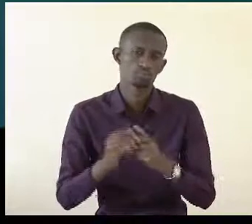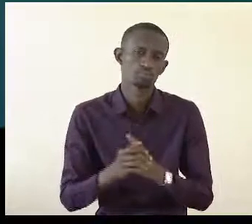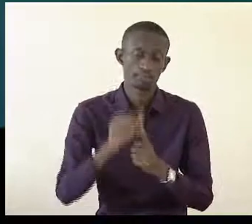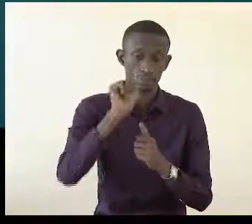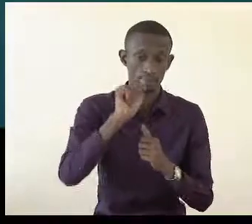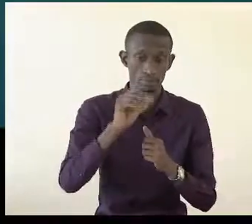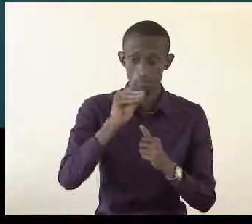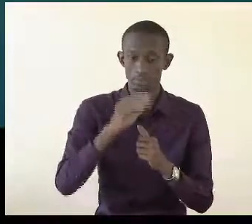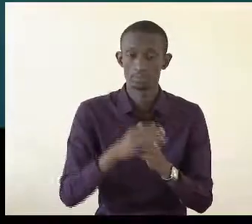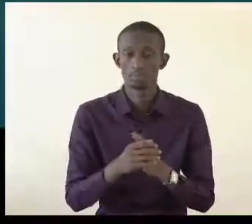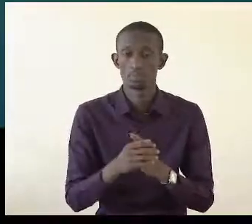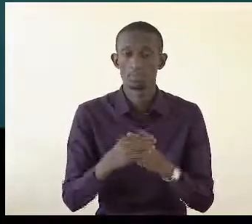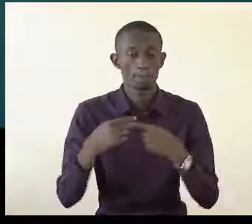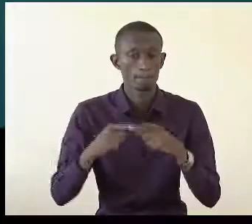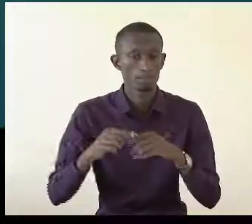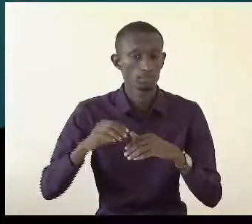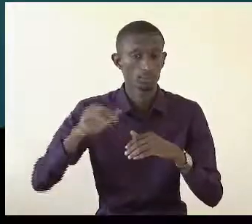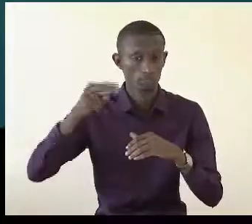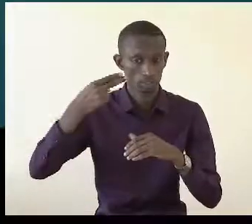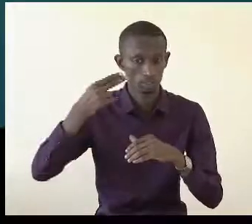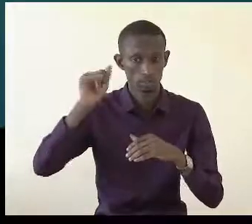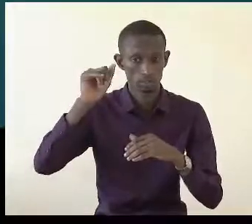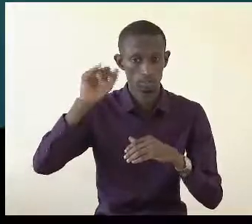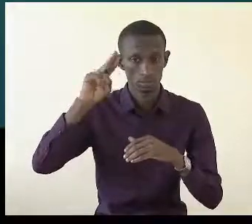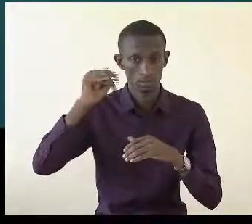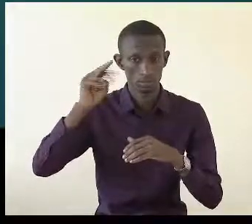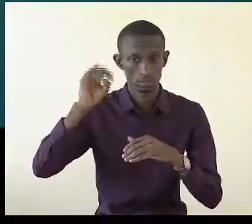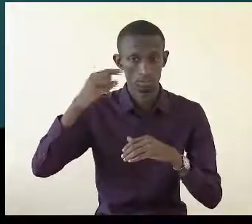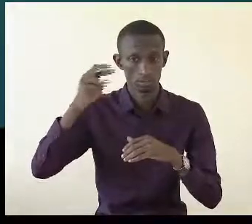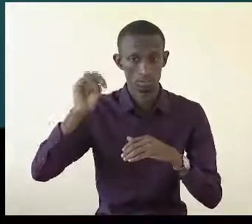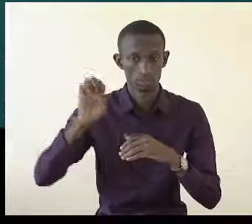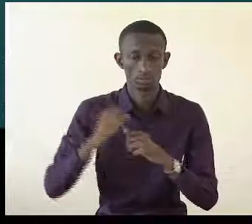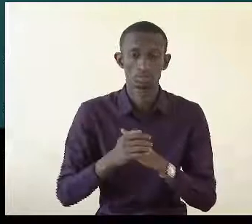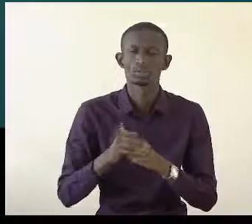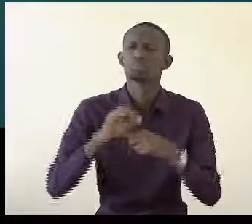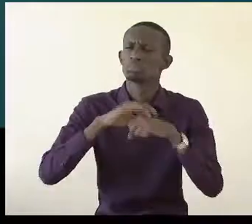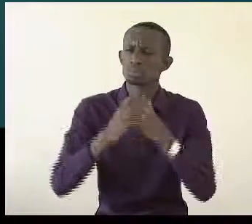dehydration of A followed by rehydration produced compound C.